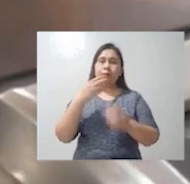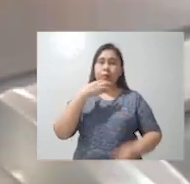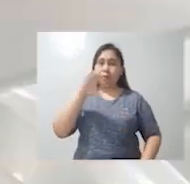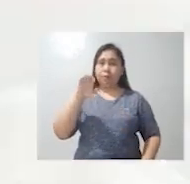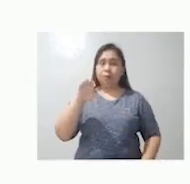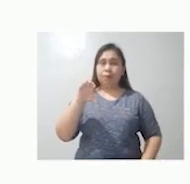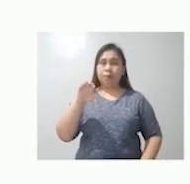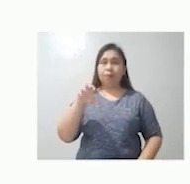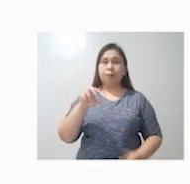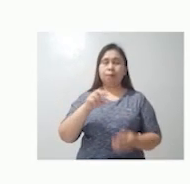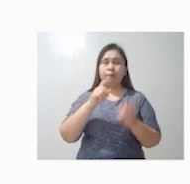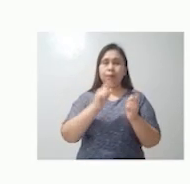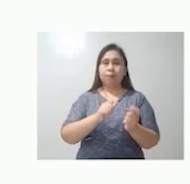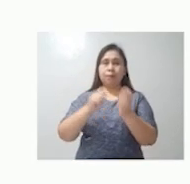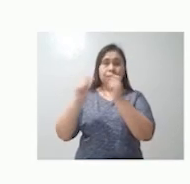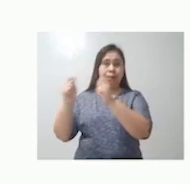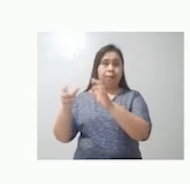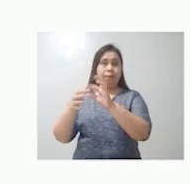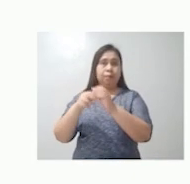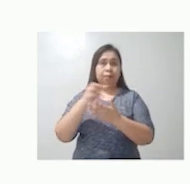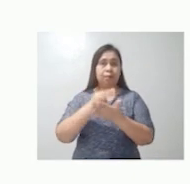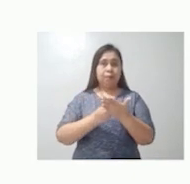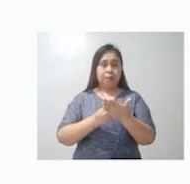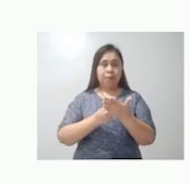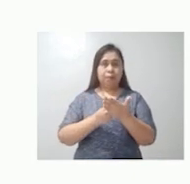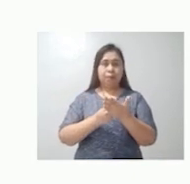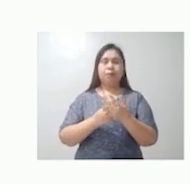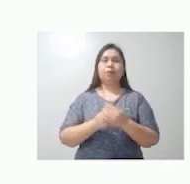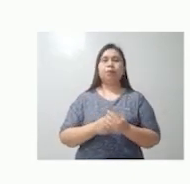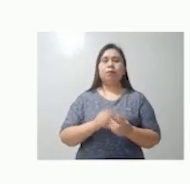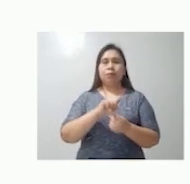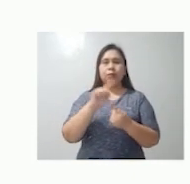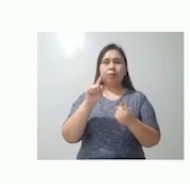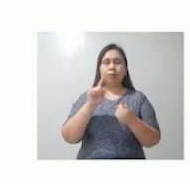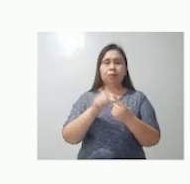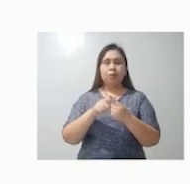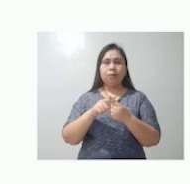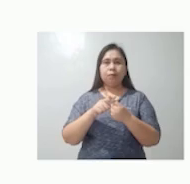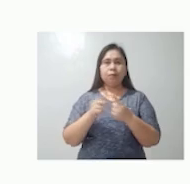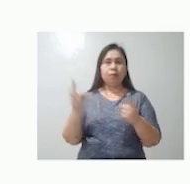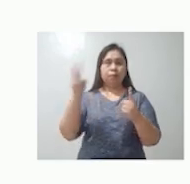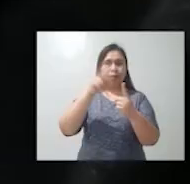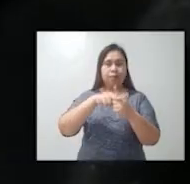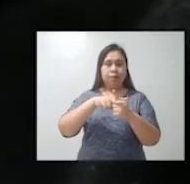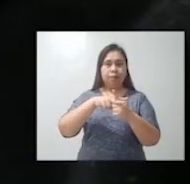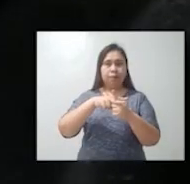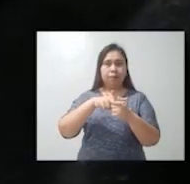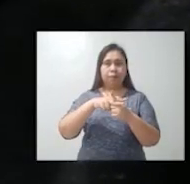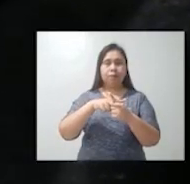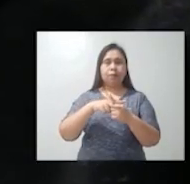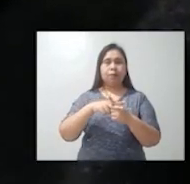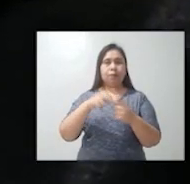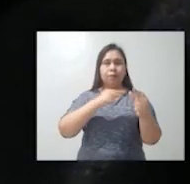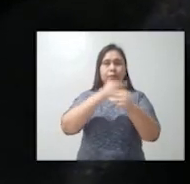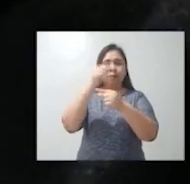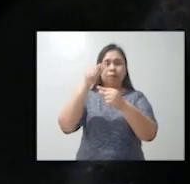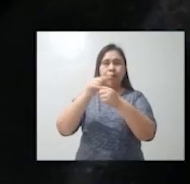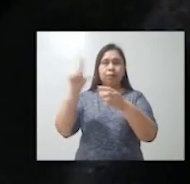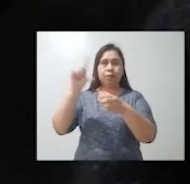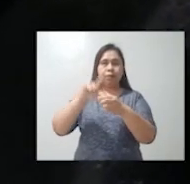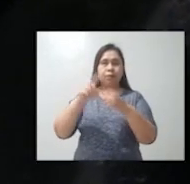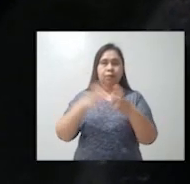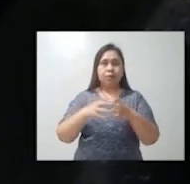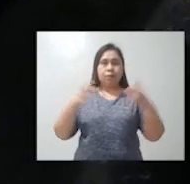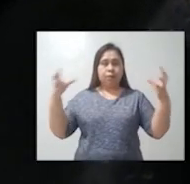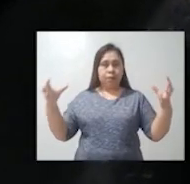masses of liquids and gases. When heated, gases and liquids tend to expand more than solids. As a result